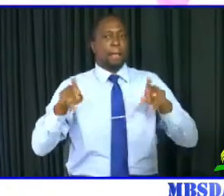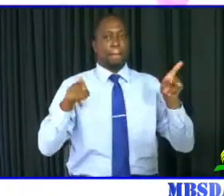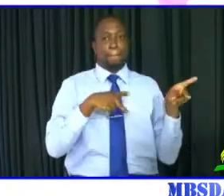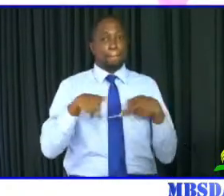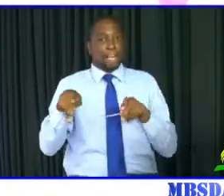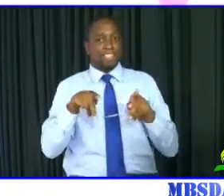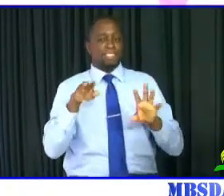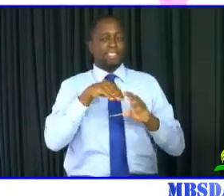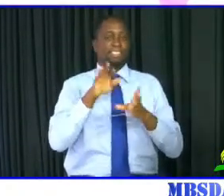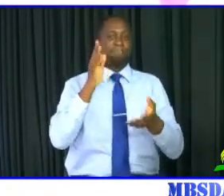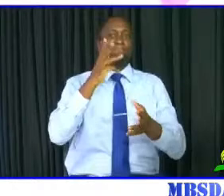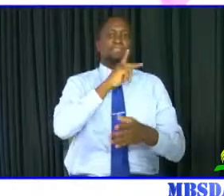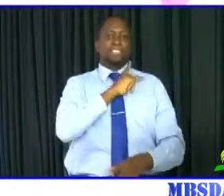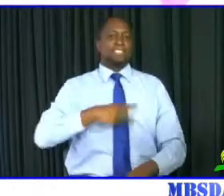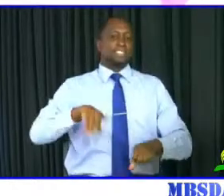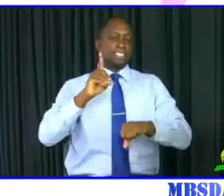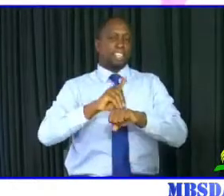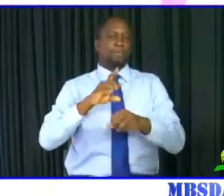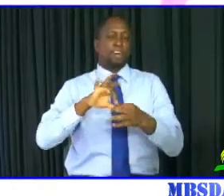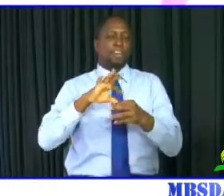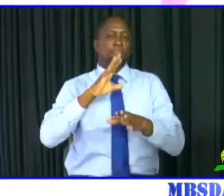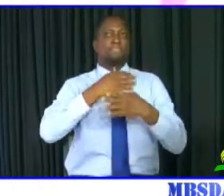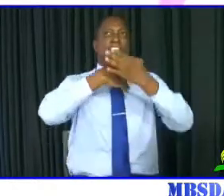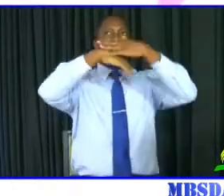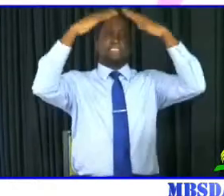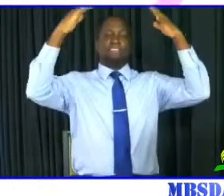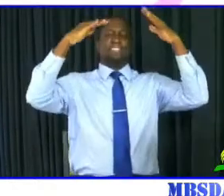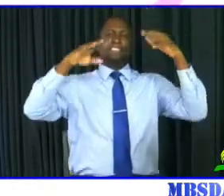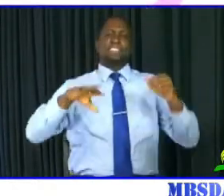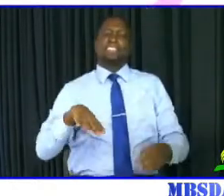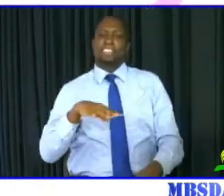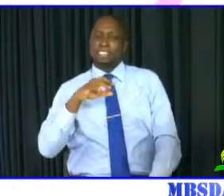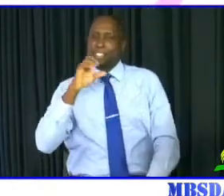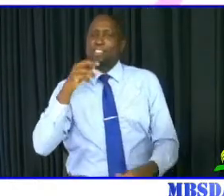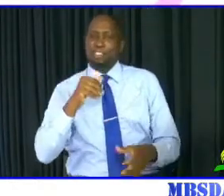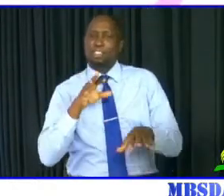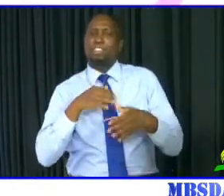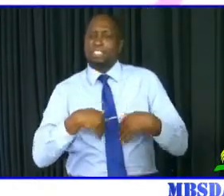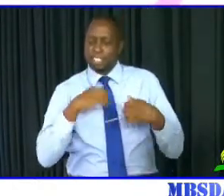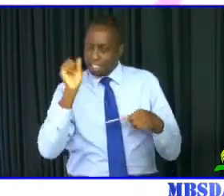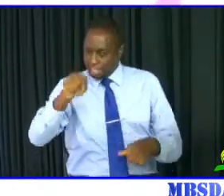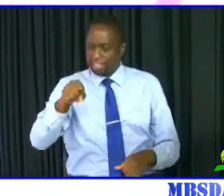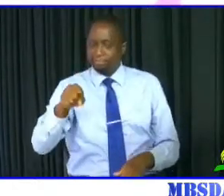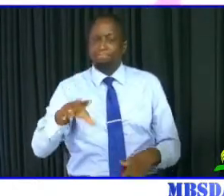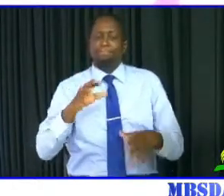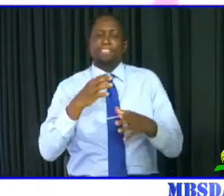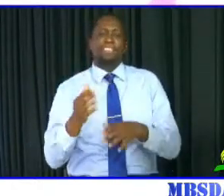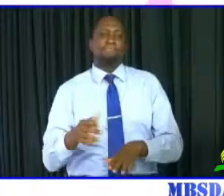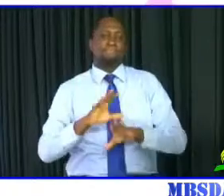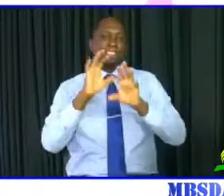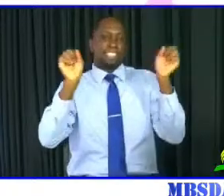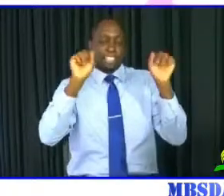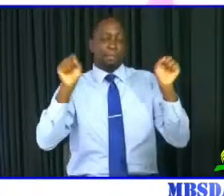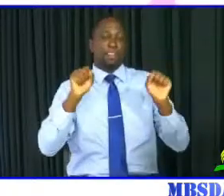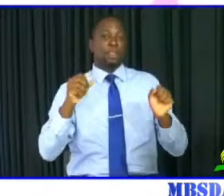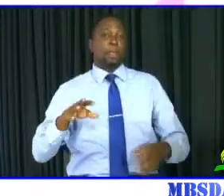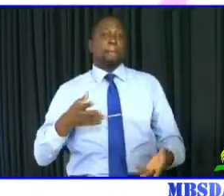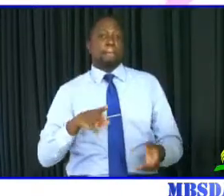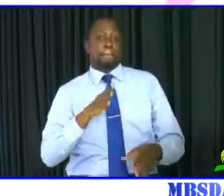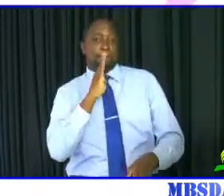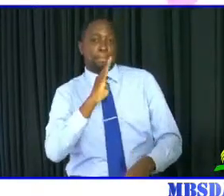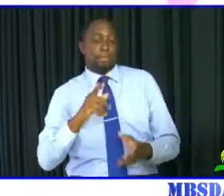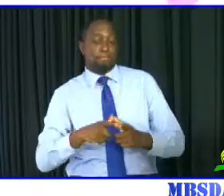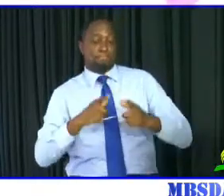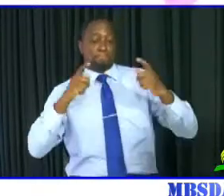kingdom of heaven. While we're on this, I said Sabbath will be a big baptism. And I also